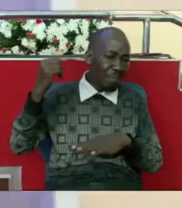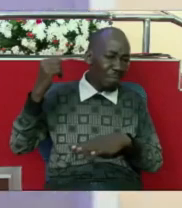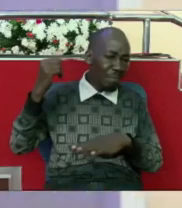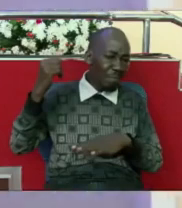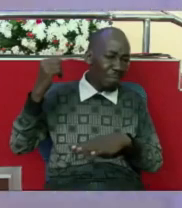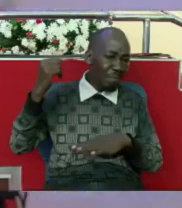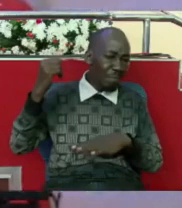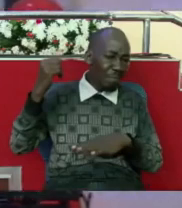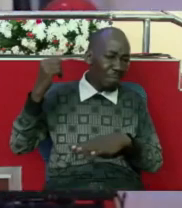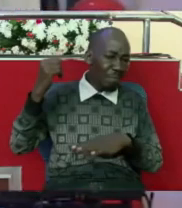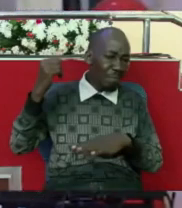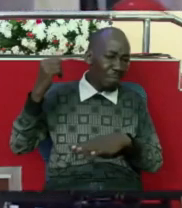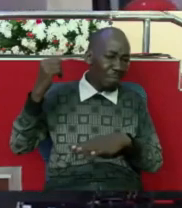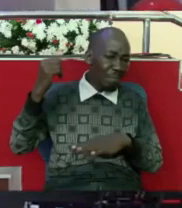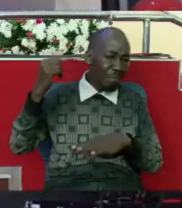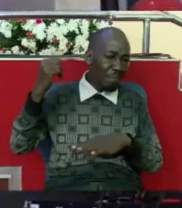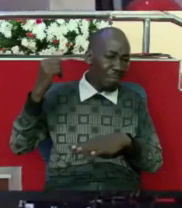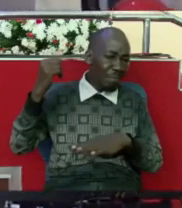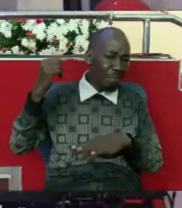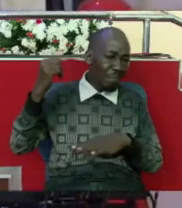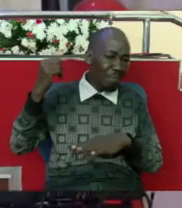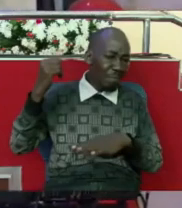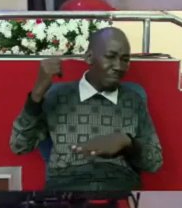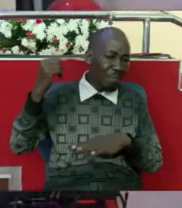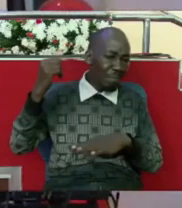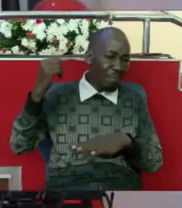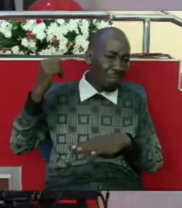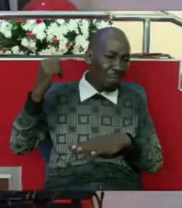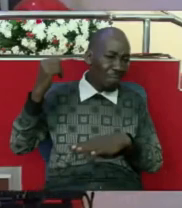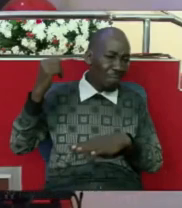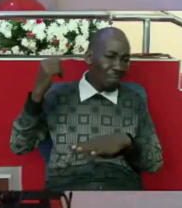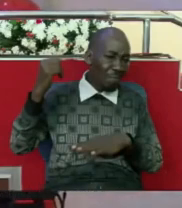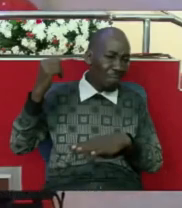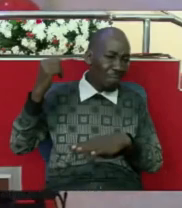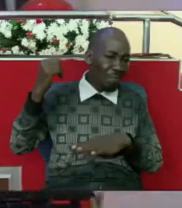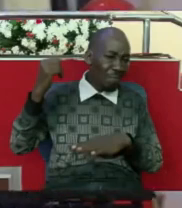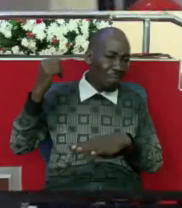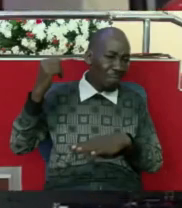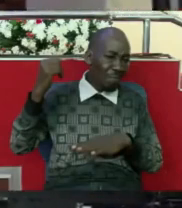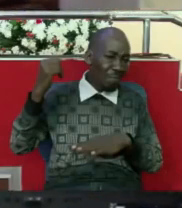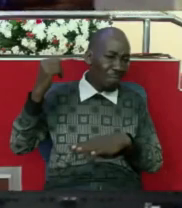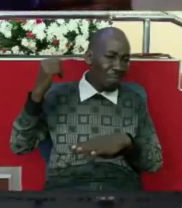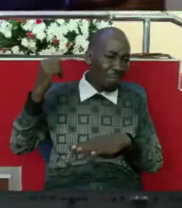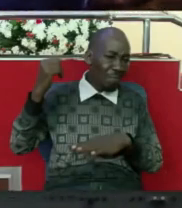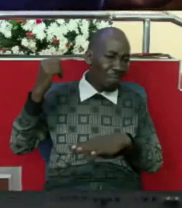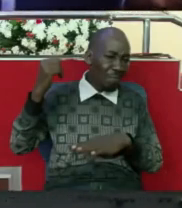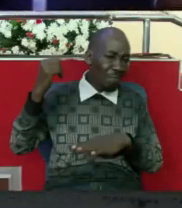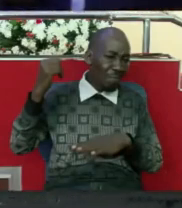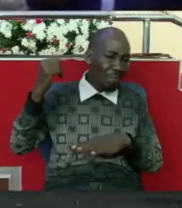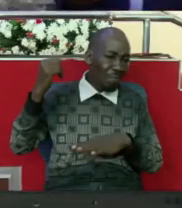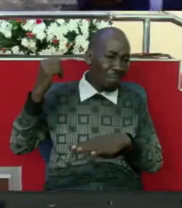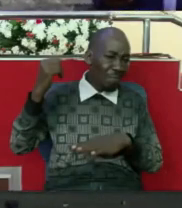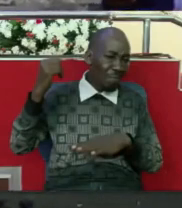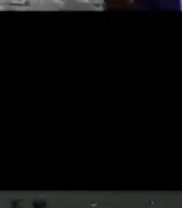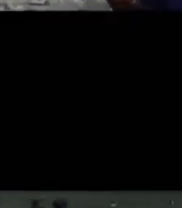me even question God's integrity instead of that of the devil. And I command